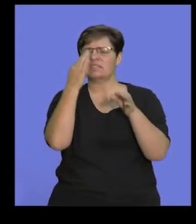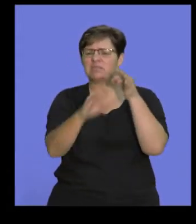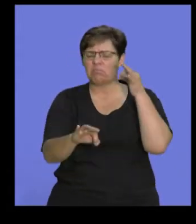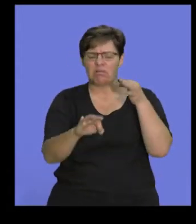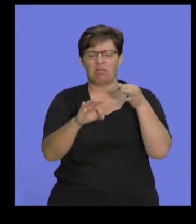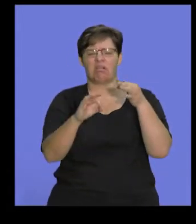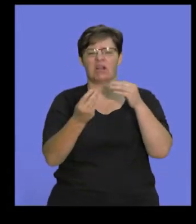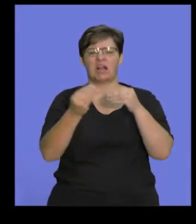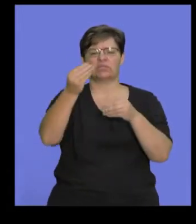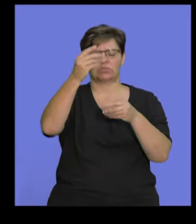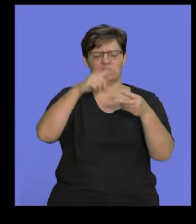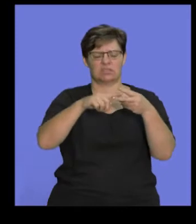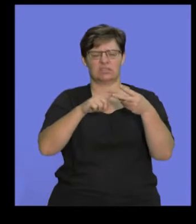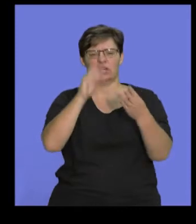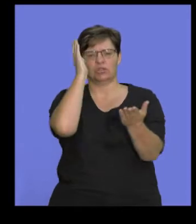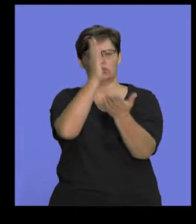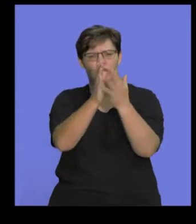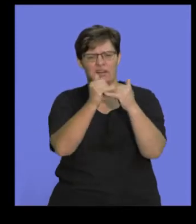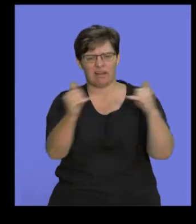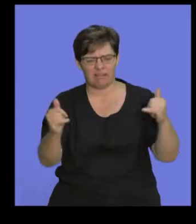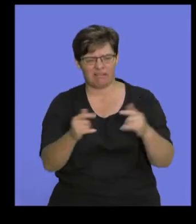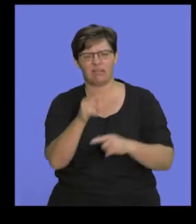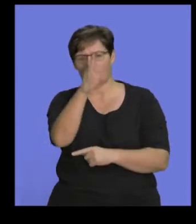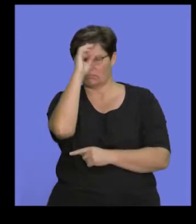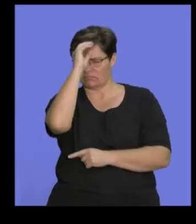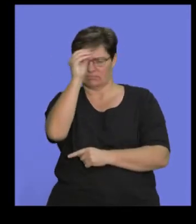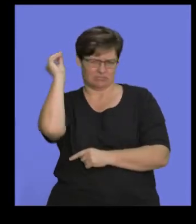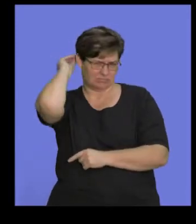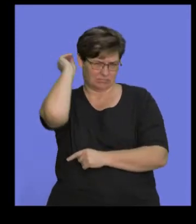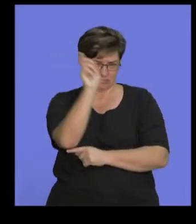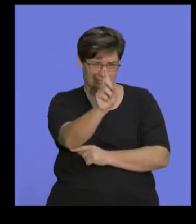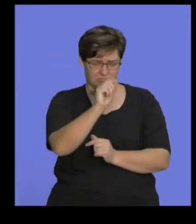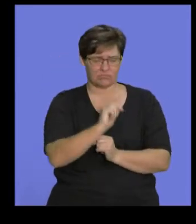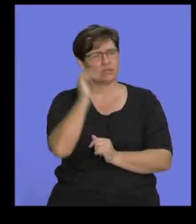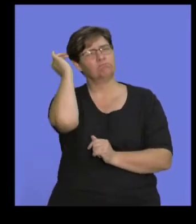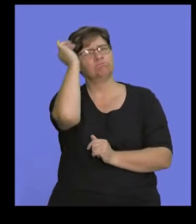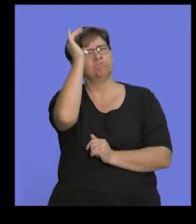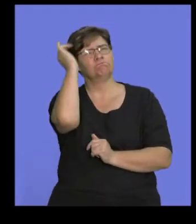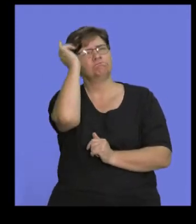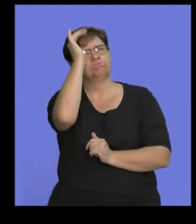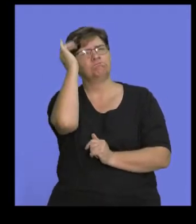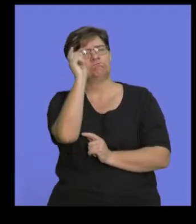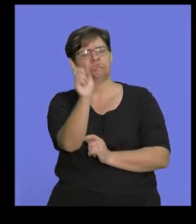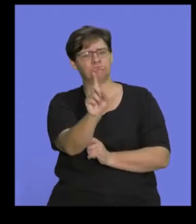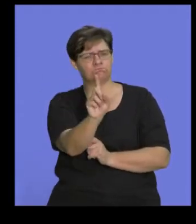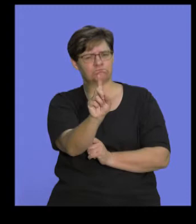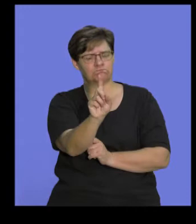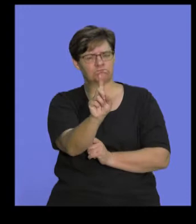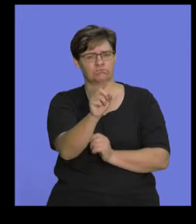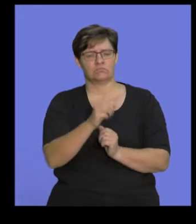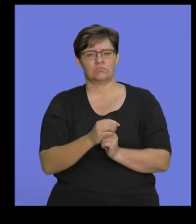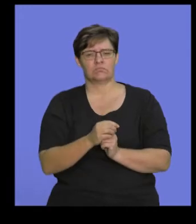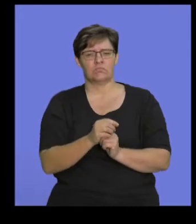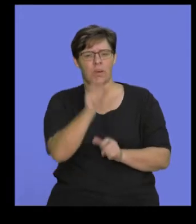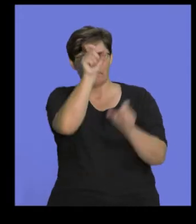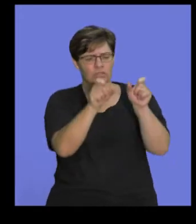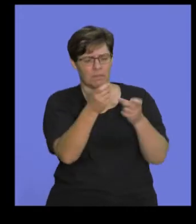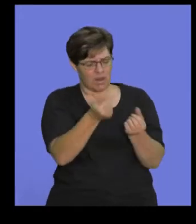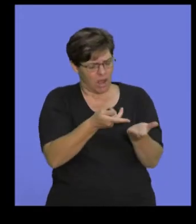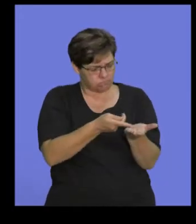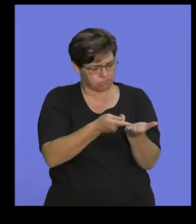straight line. Right now, I want you to just think about this. Have you ever thought about how some people grow their